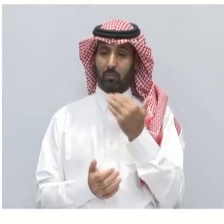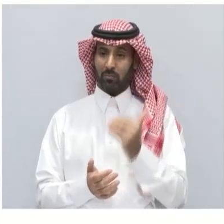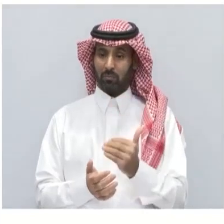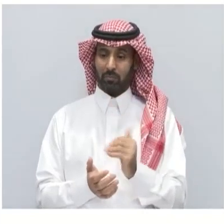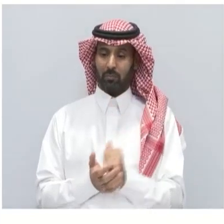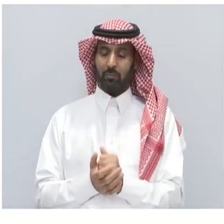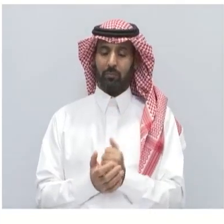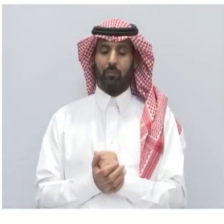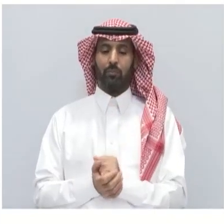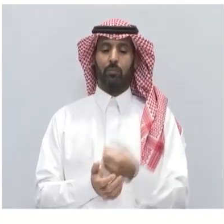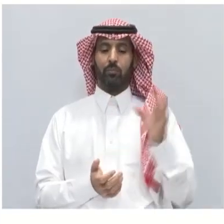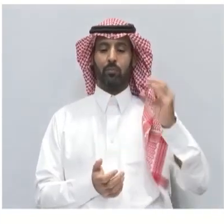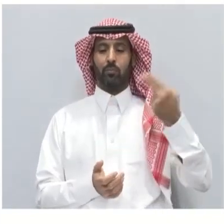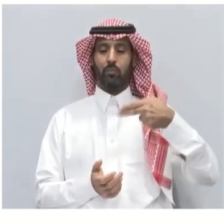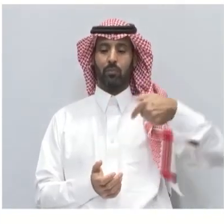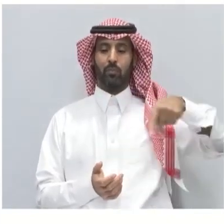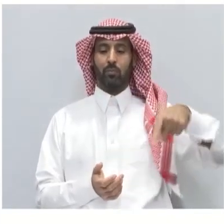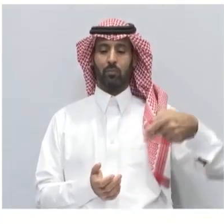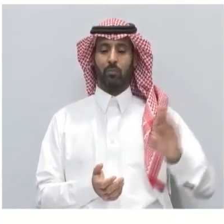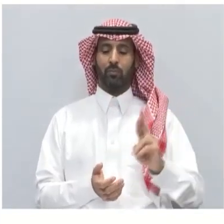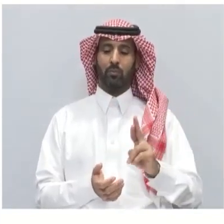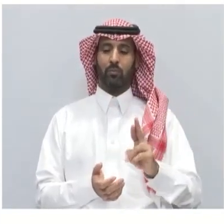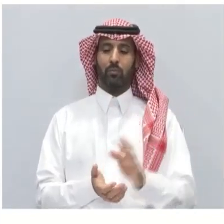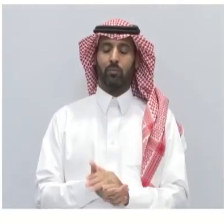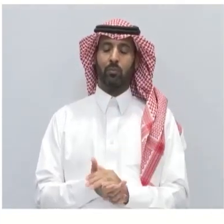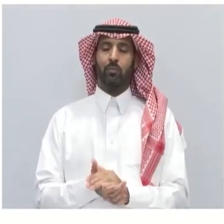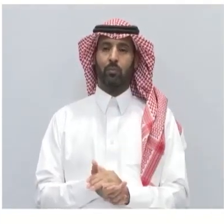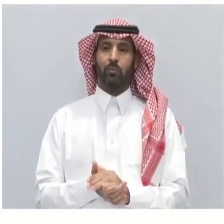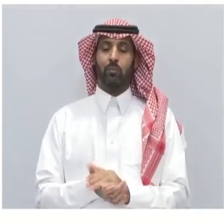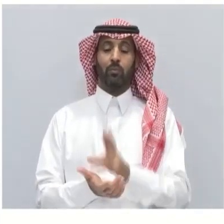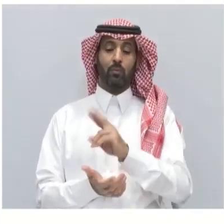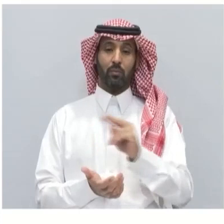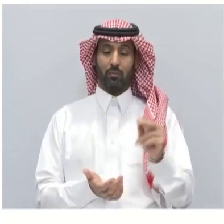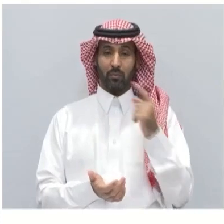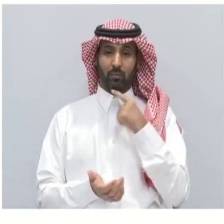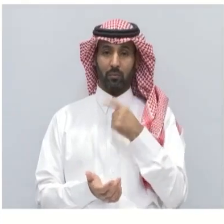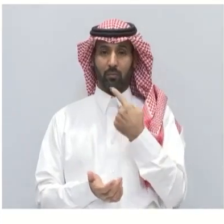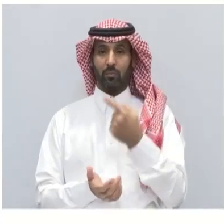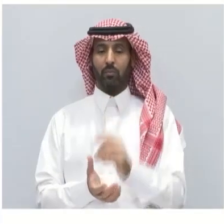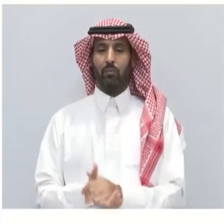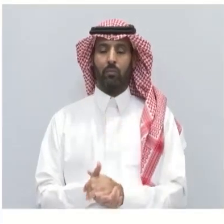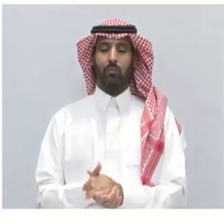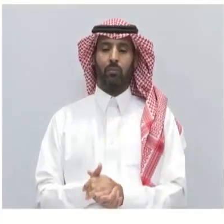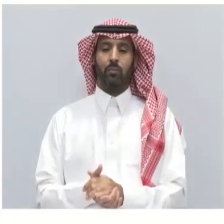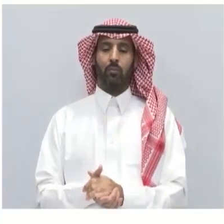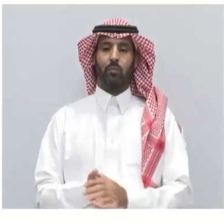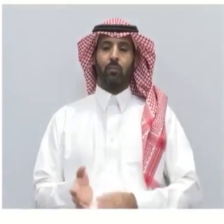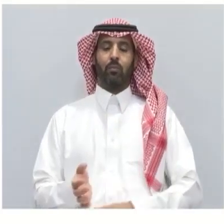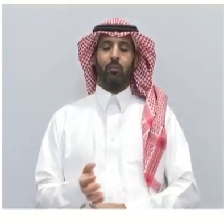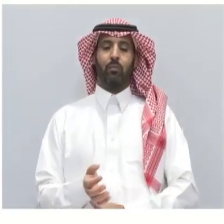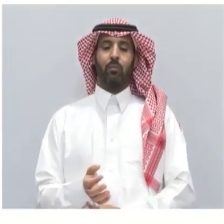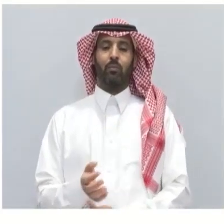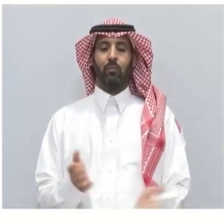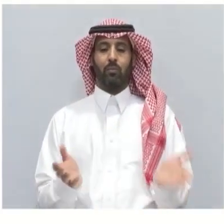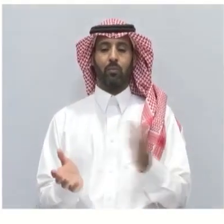same. Cheaper, C-H-F-R, like say chipper, it's almost the same pronunciation. So let's go